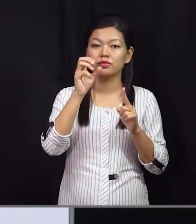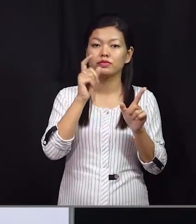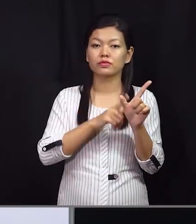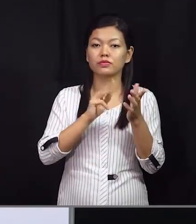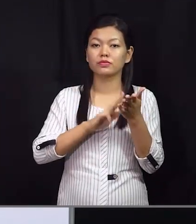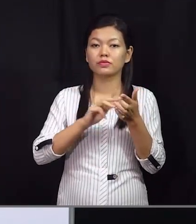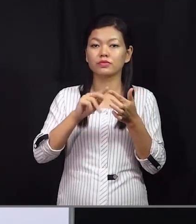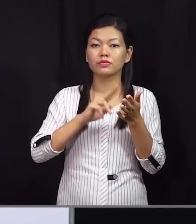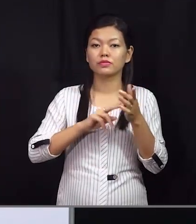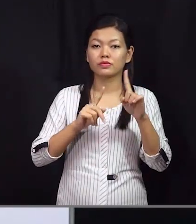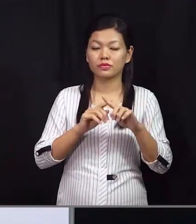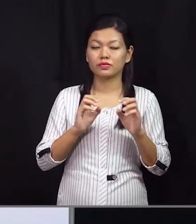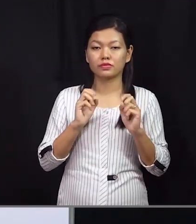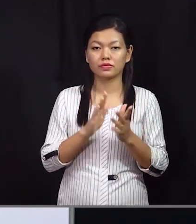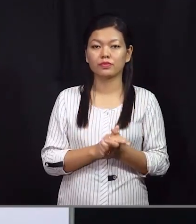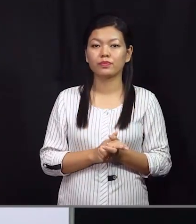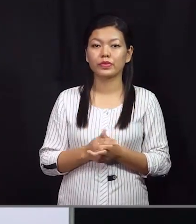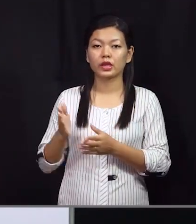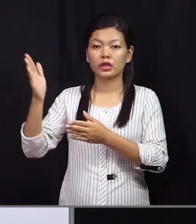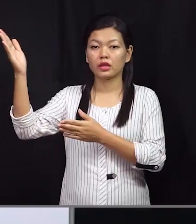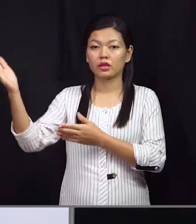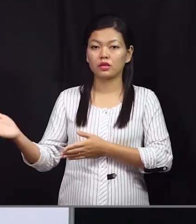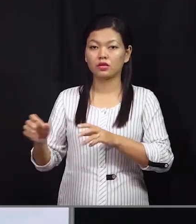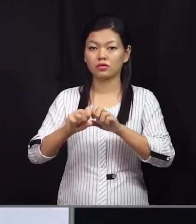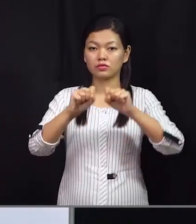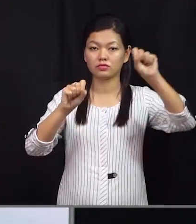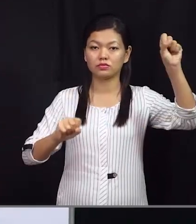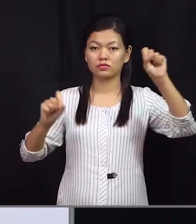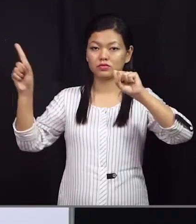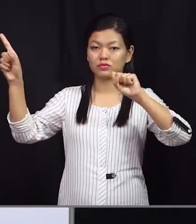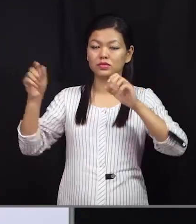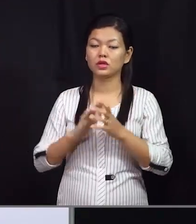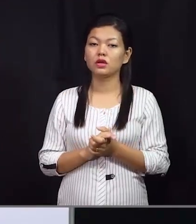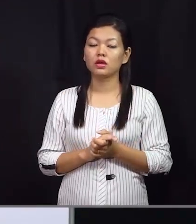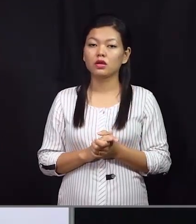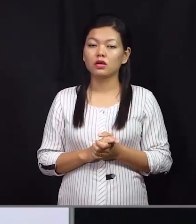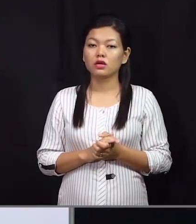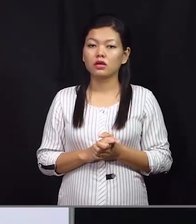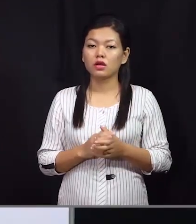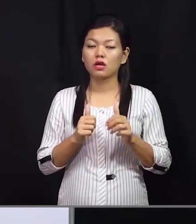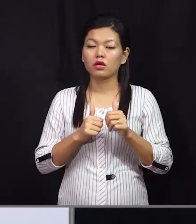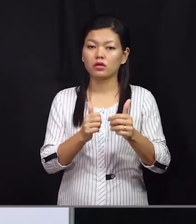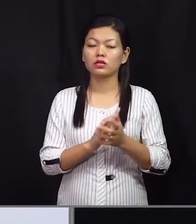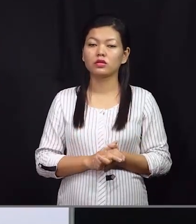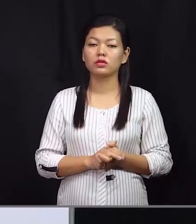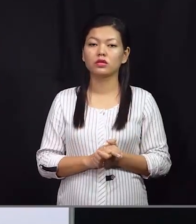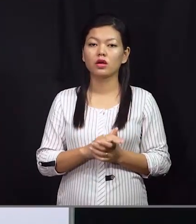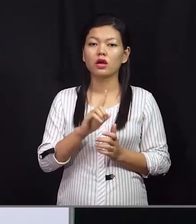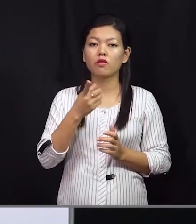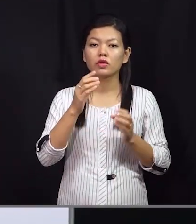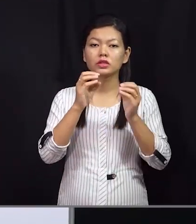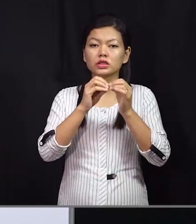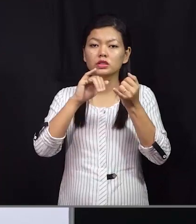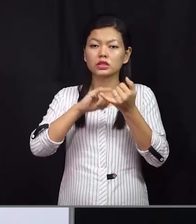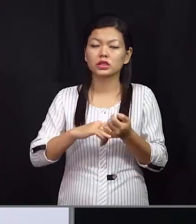Okay, so let's come to first what is business. Okay, let's come to this business. So in the